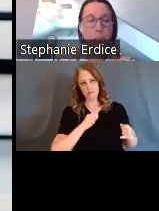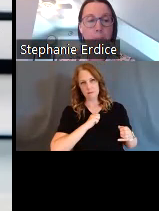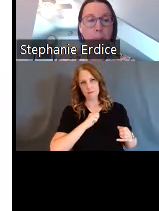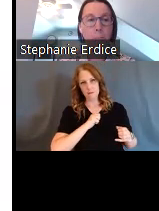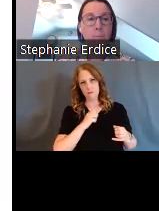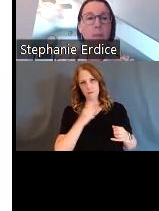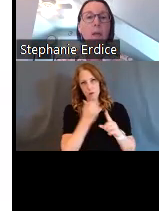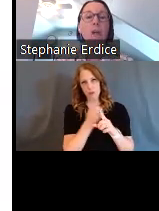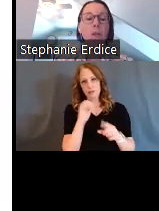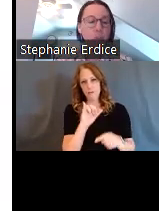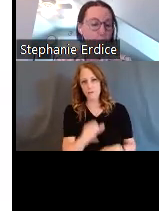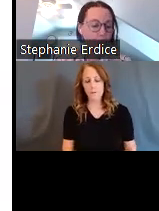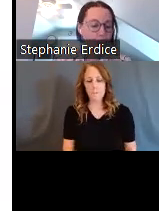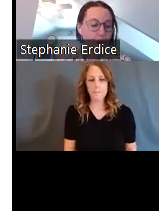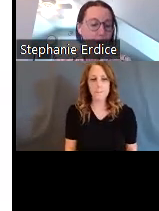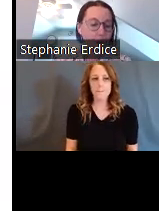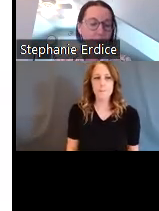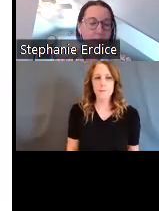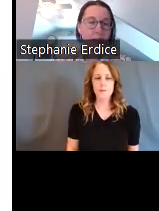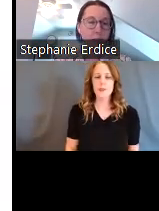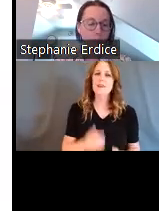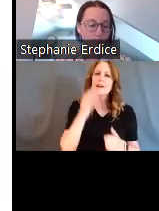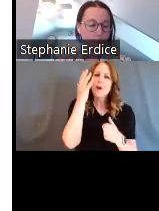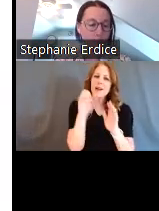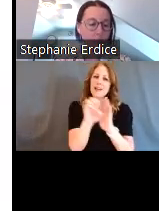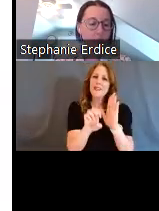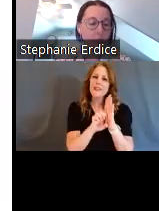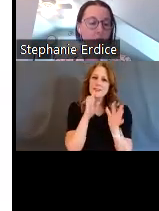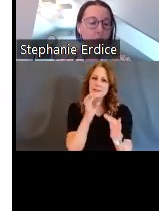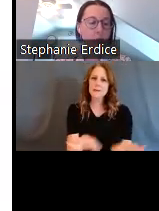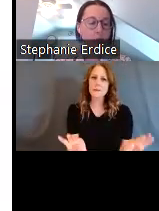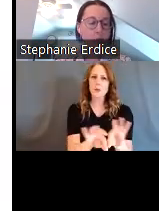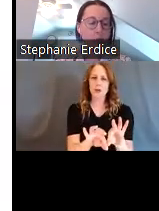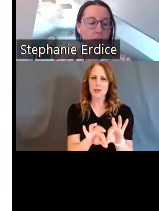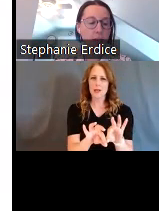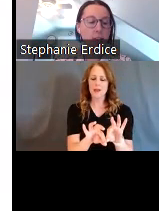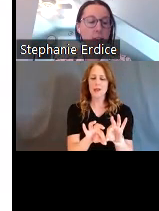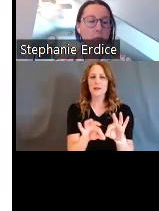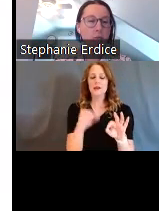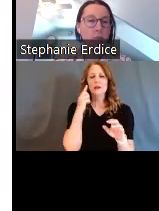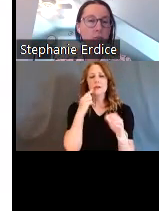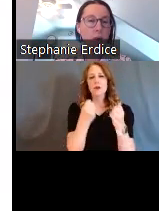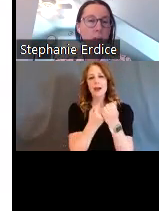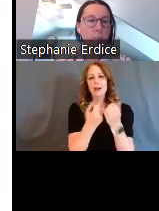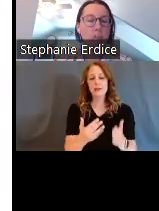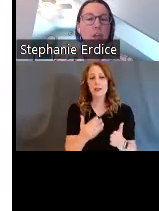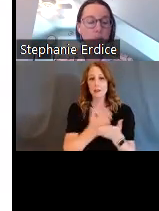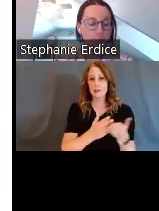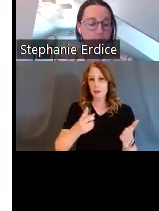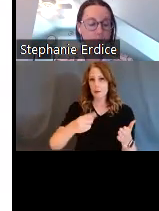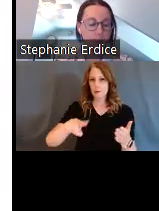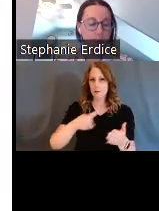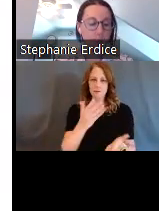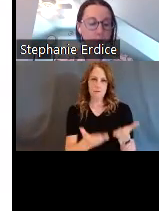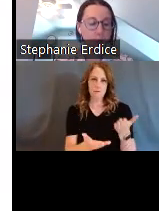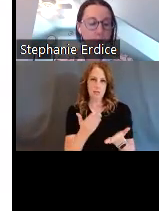well. So why are ethics important? And I think for advocates, and some of you may share